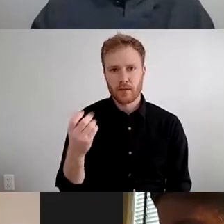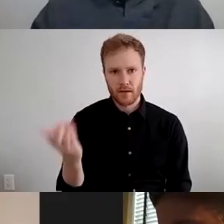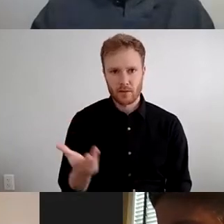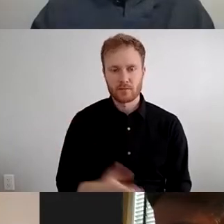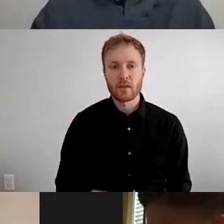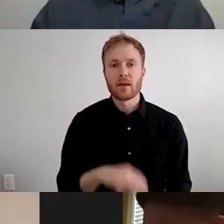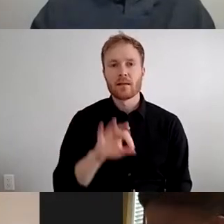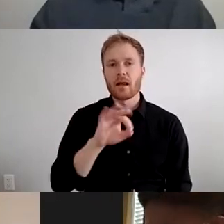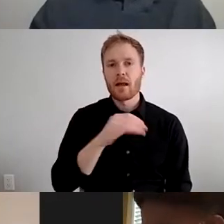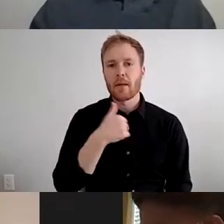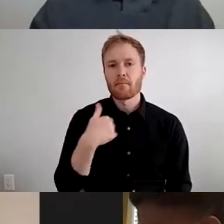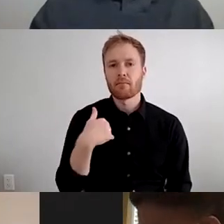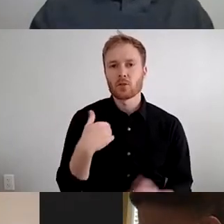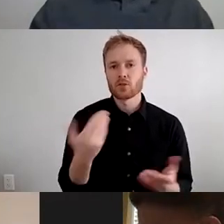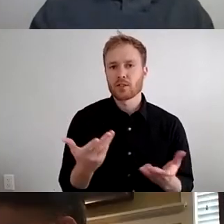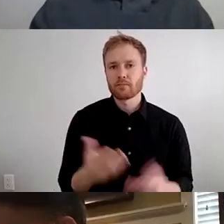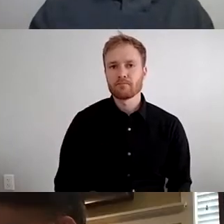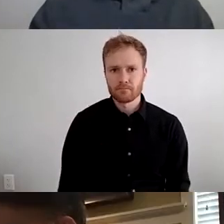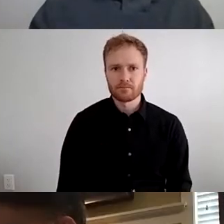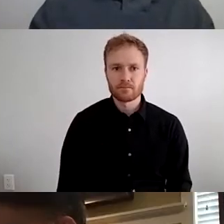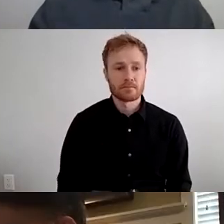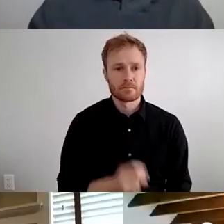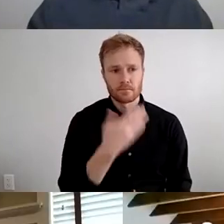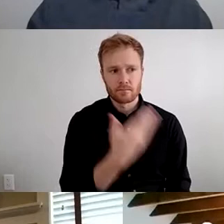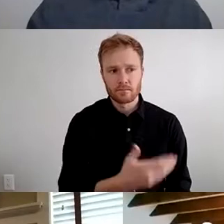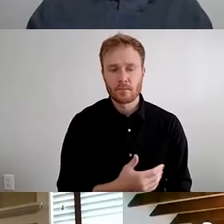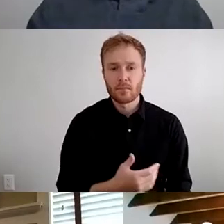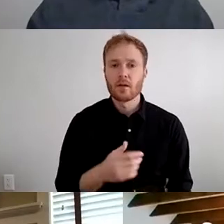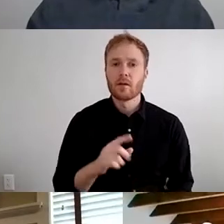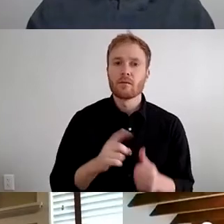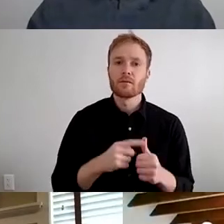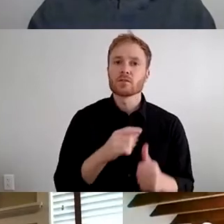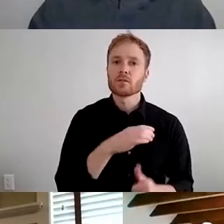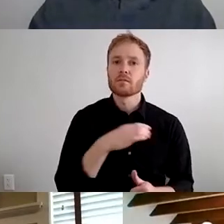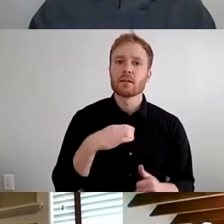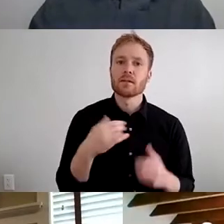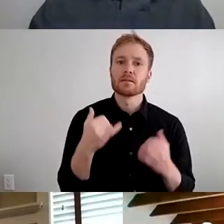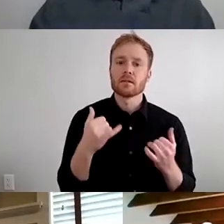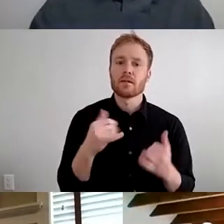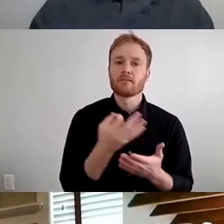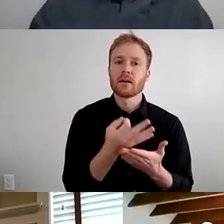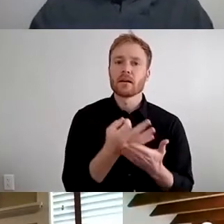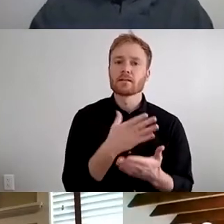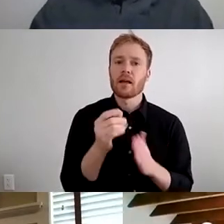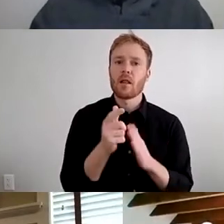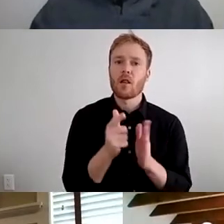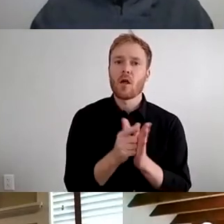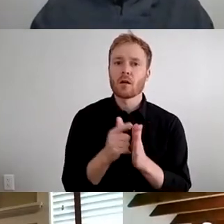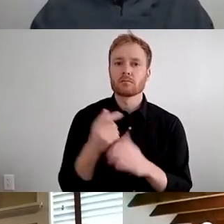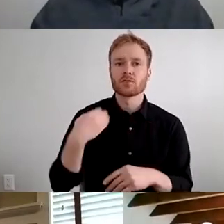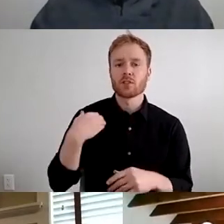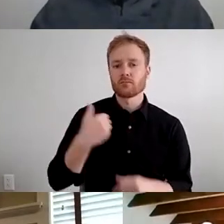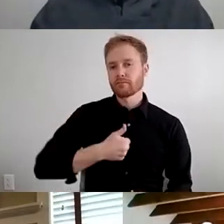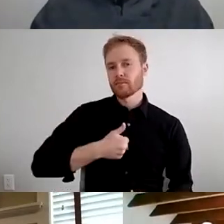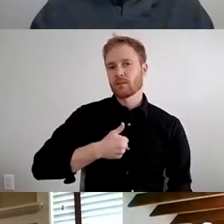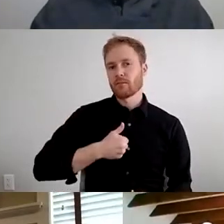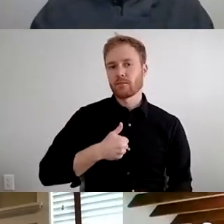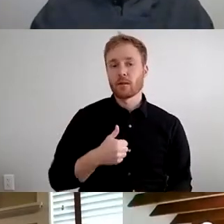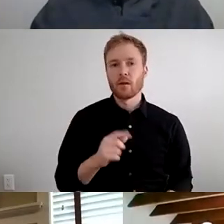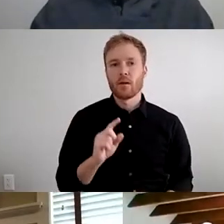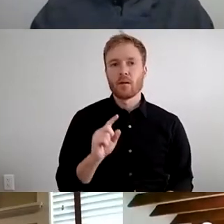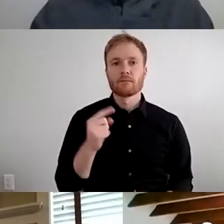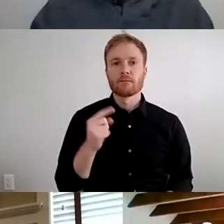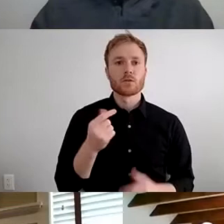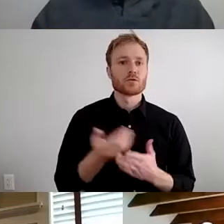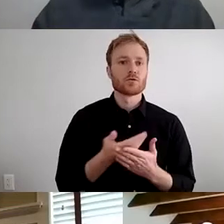present. Thank you. Our first committee of the day is Finance and Law, which is chaired by myself. First new